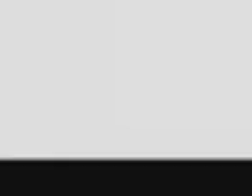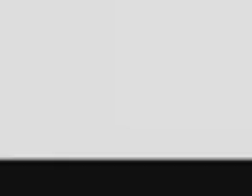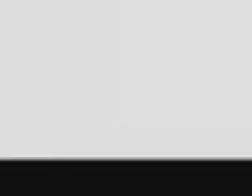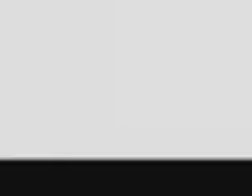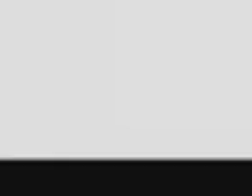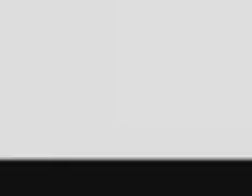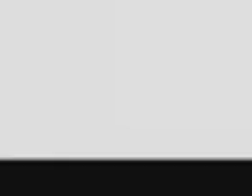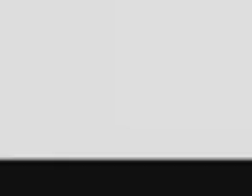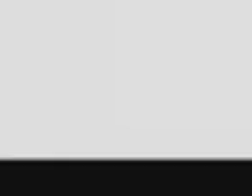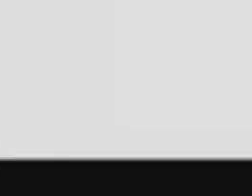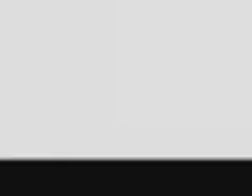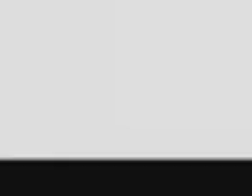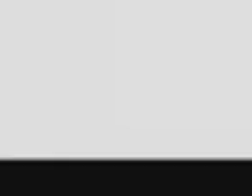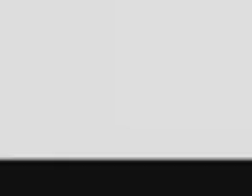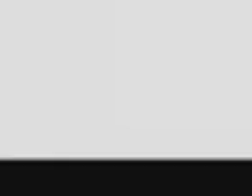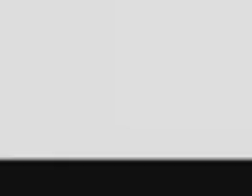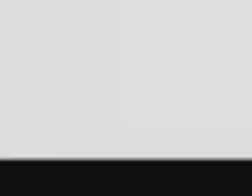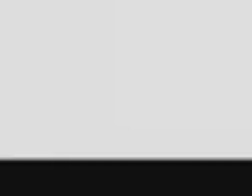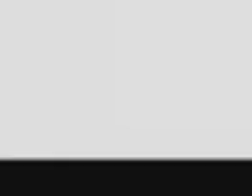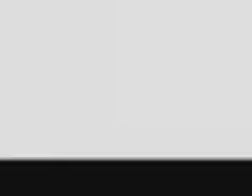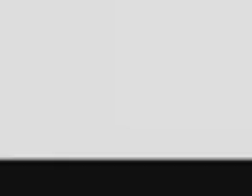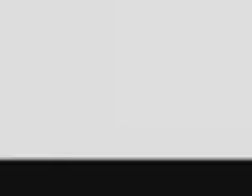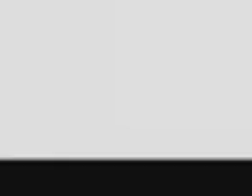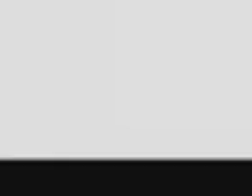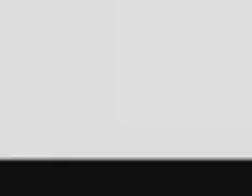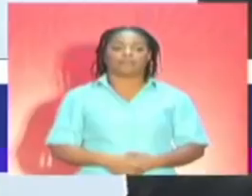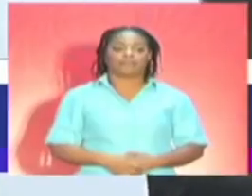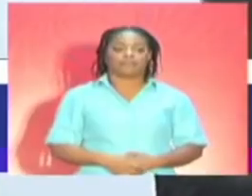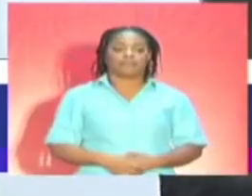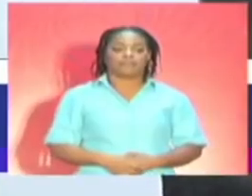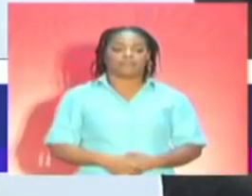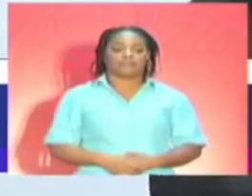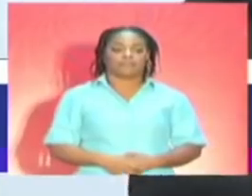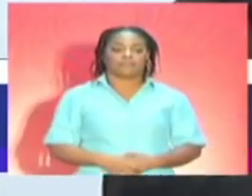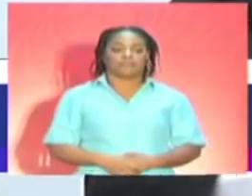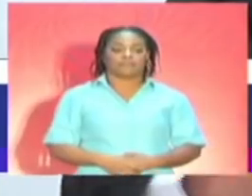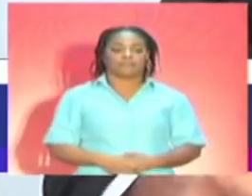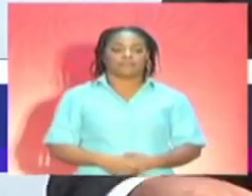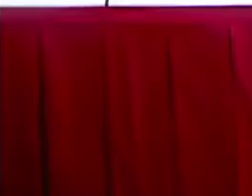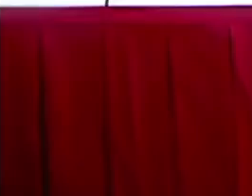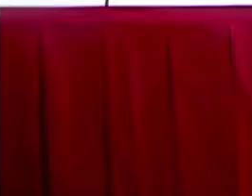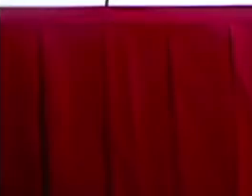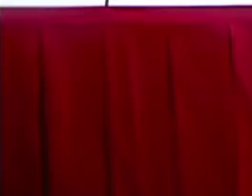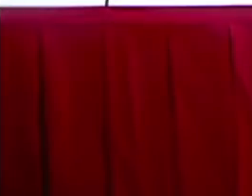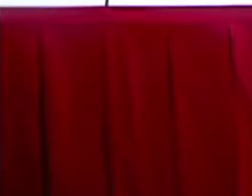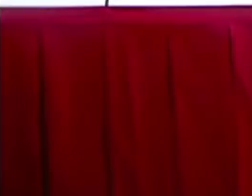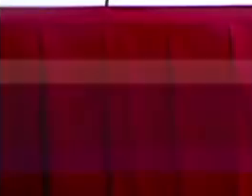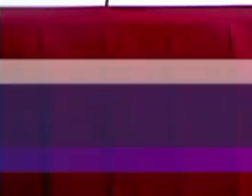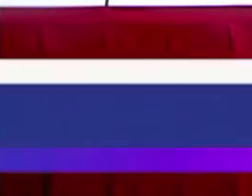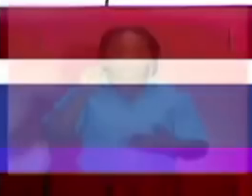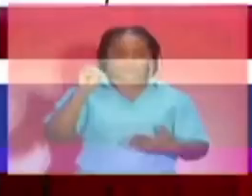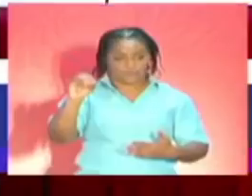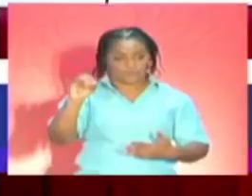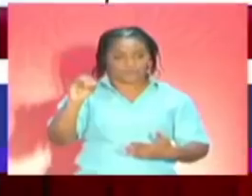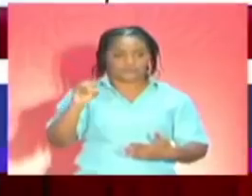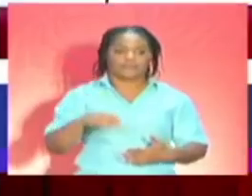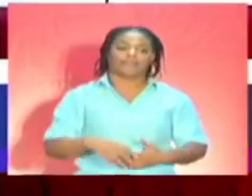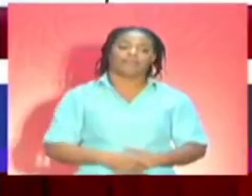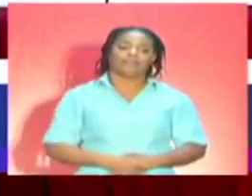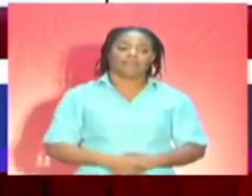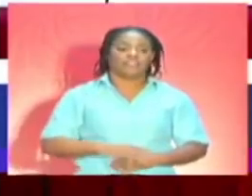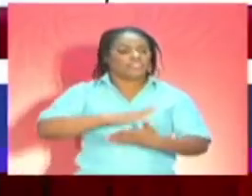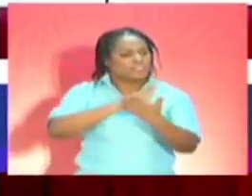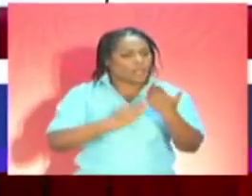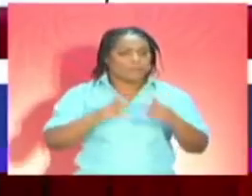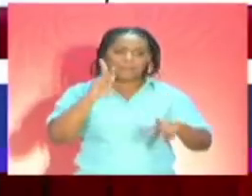47.7% male. Al, that's my last slide on the end of the clinical update for this morning. Thank you very much, CMO. For some persons,